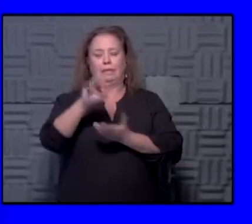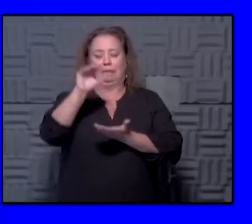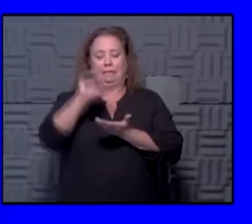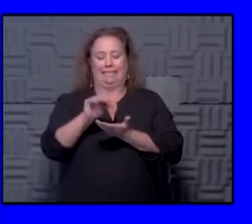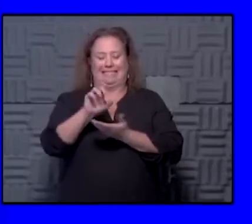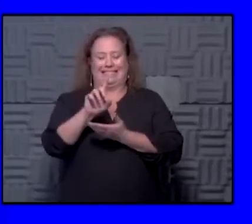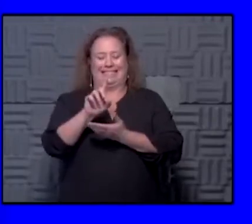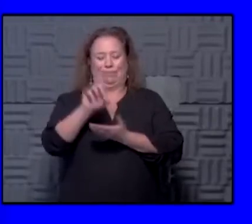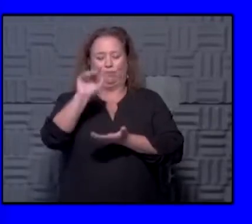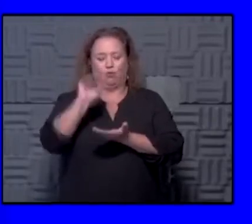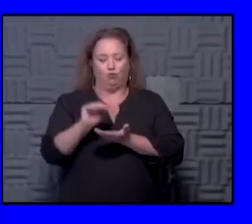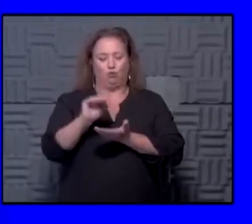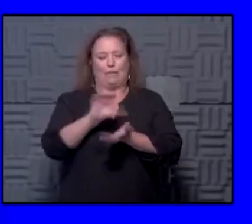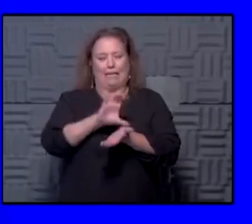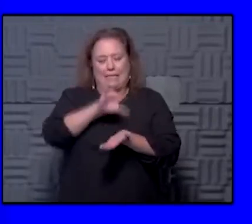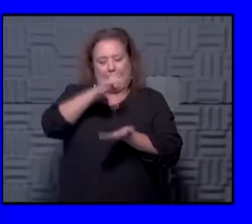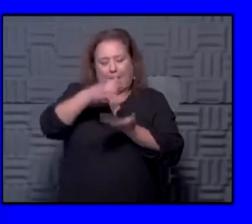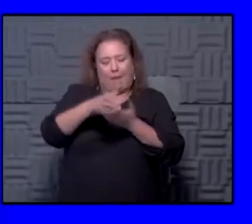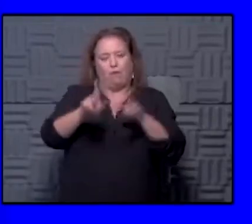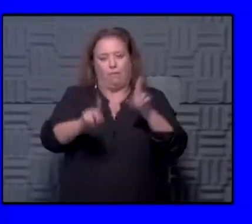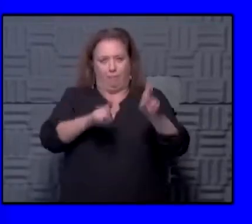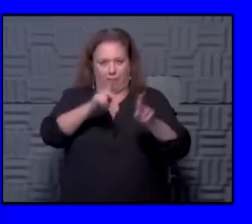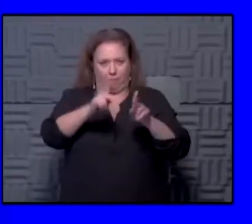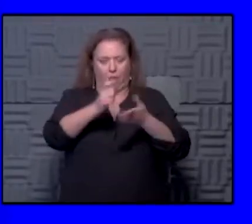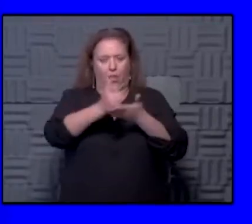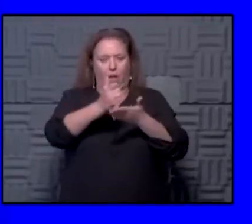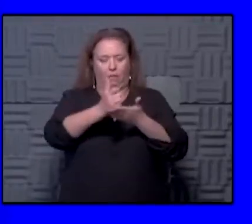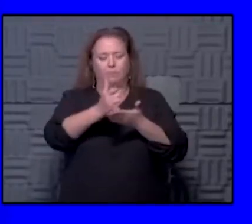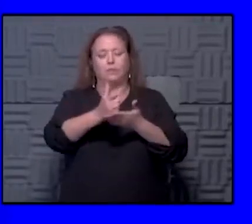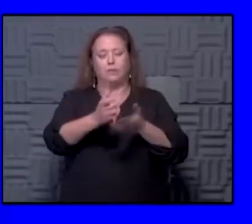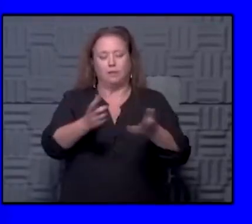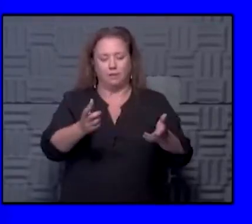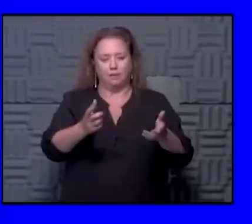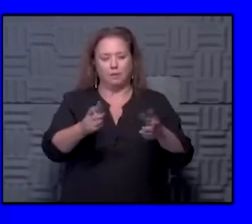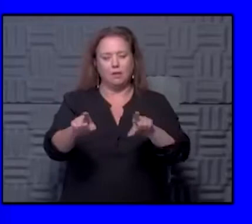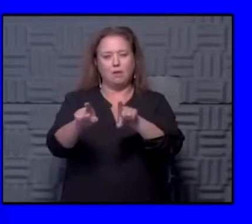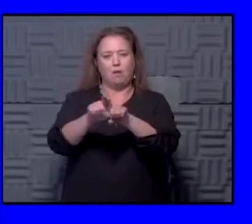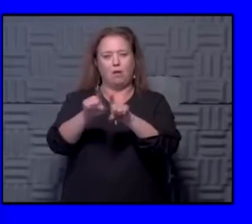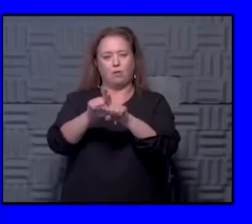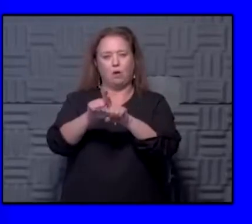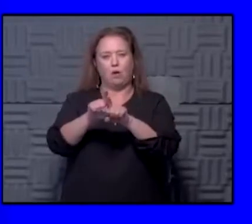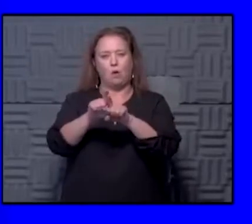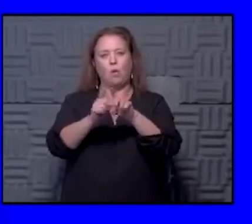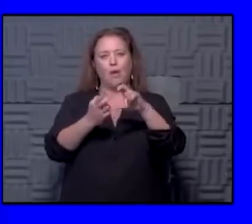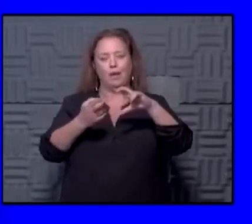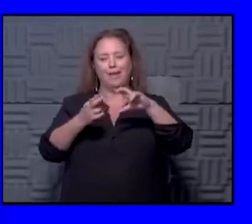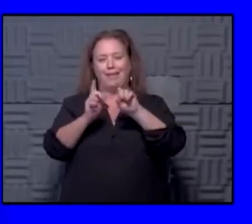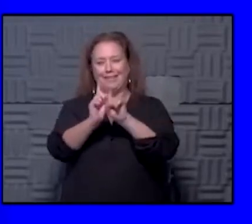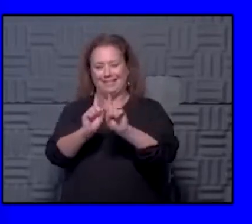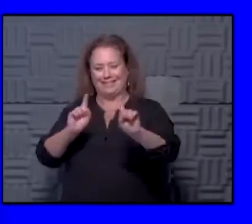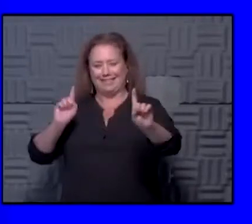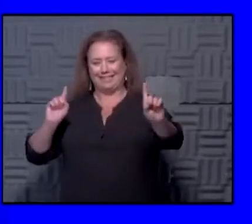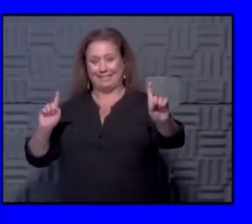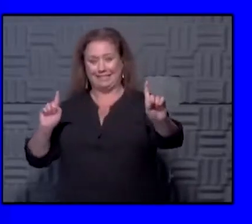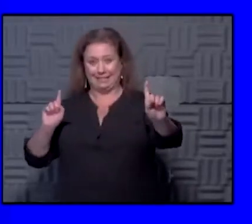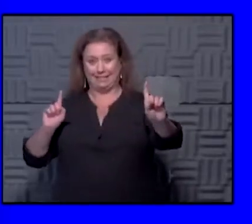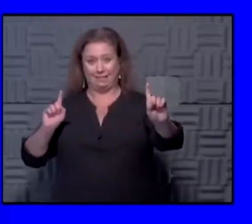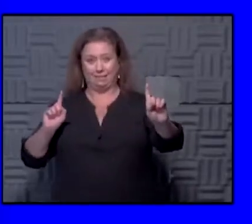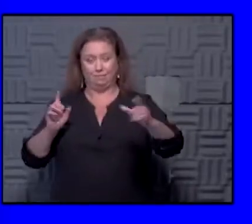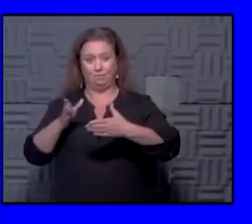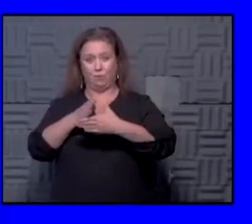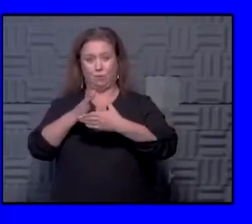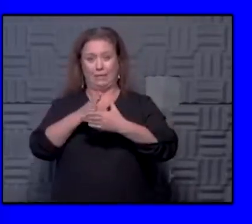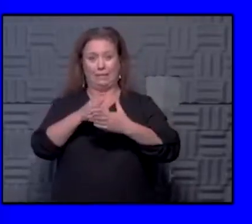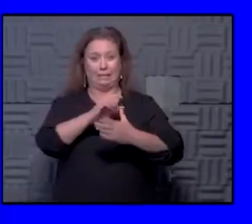de-densifying and reducing the amount of people, and thereby also being able to increase the distance between students